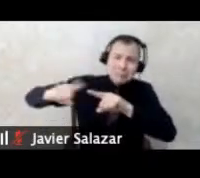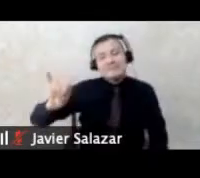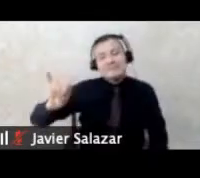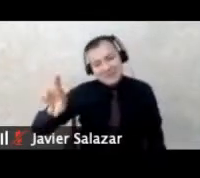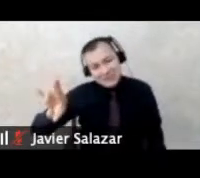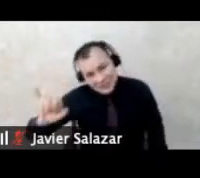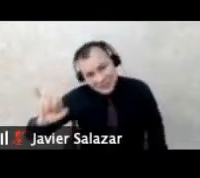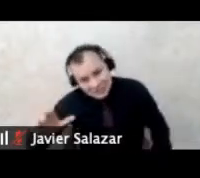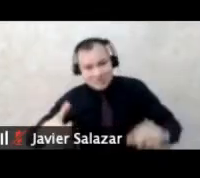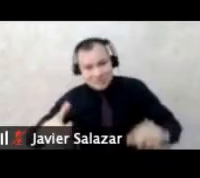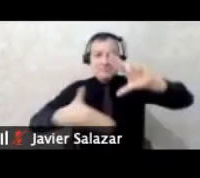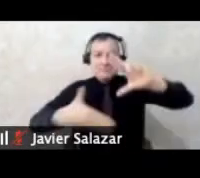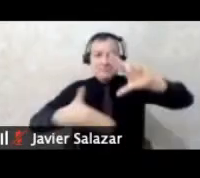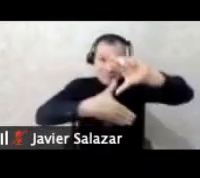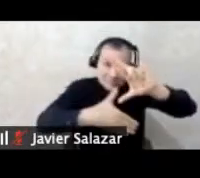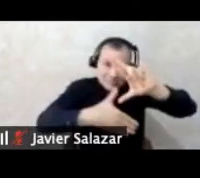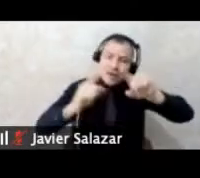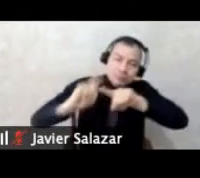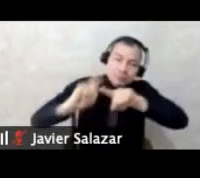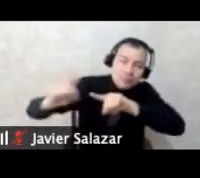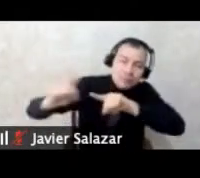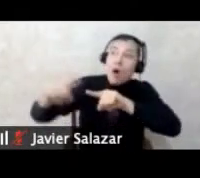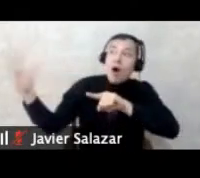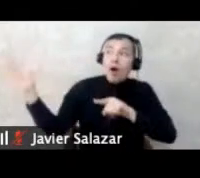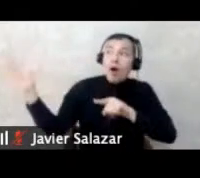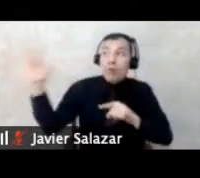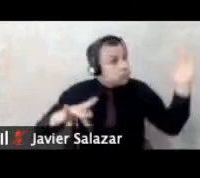de la ciudad y hacemos nuestros programas de música.